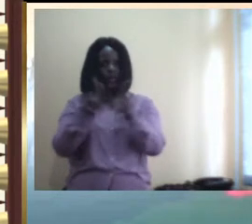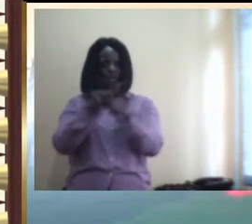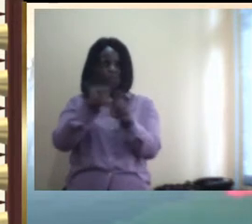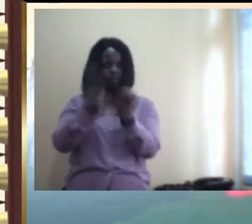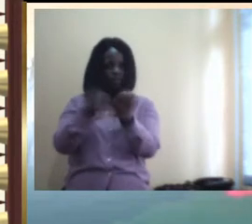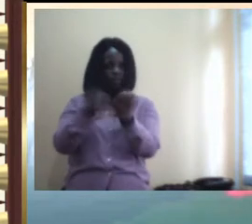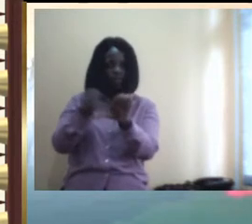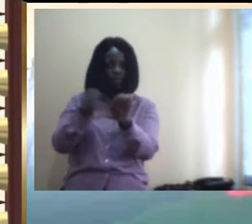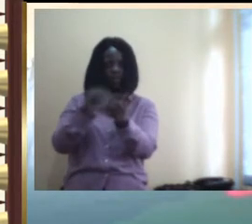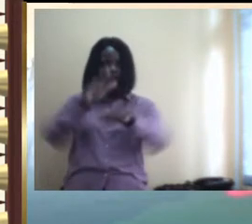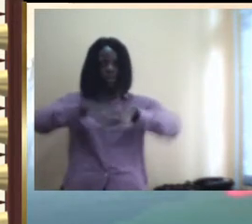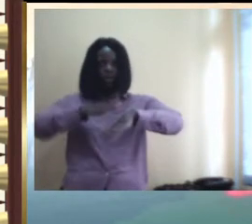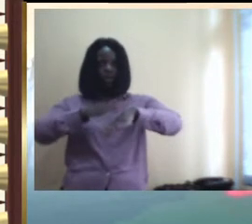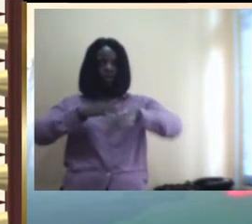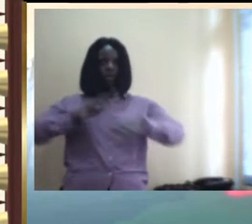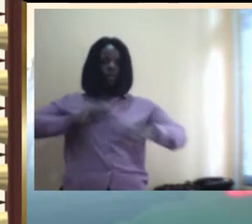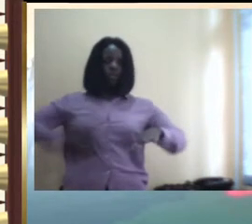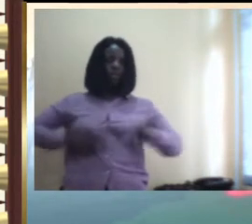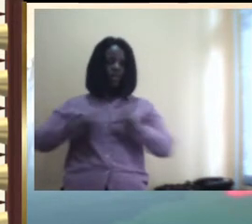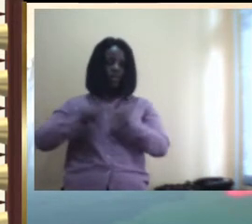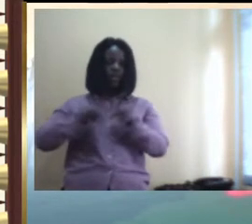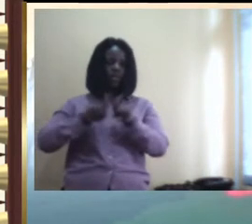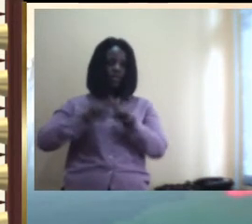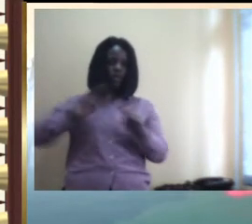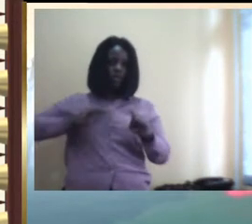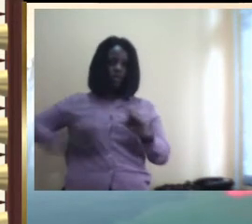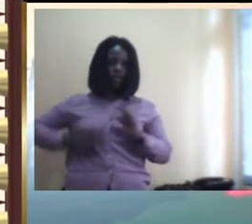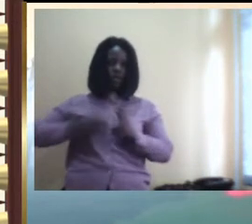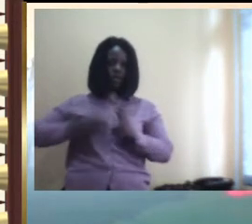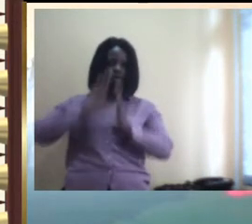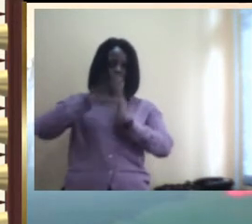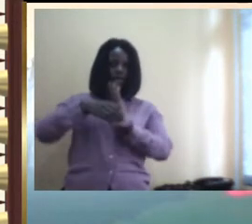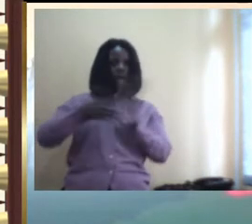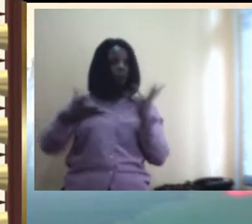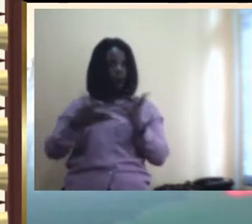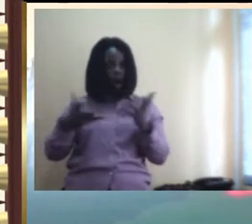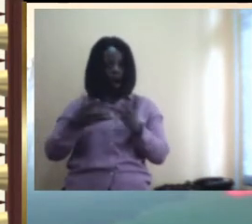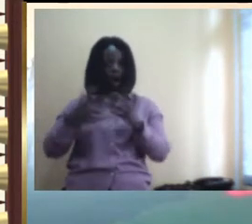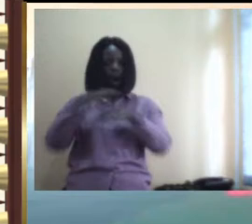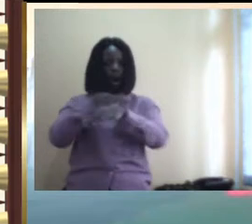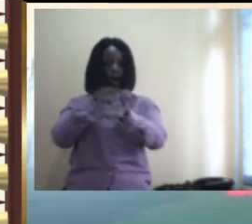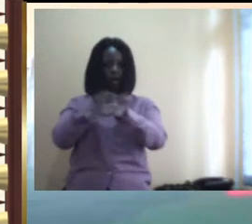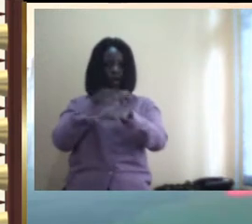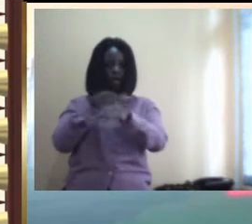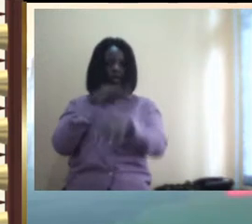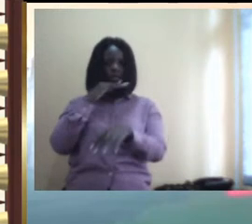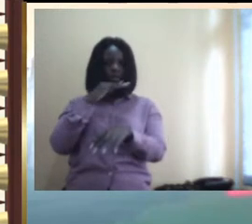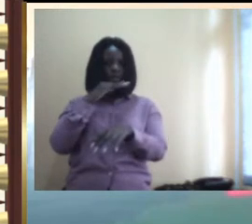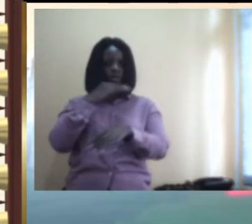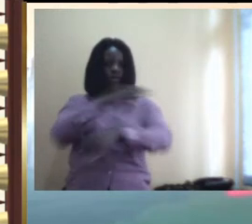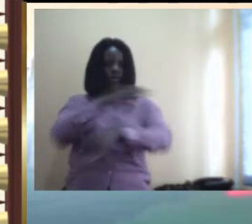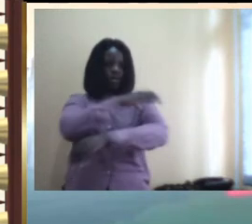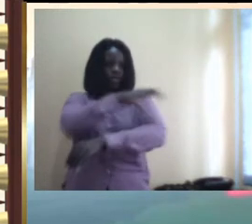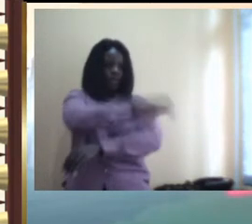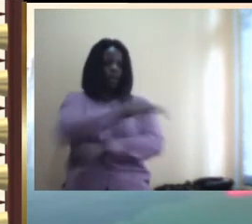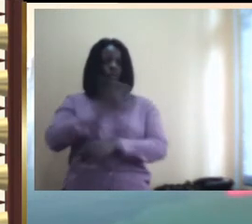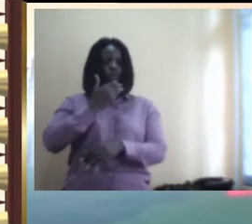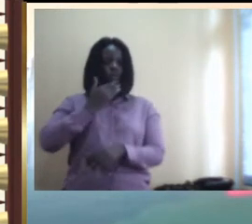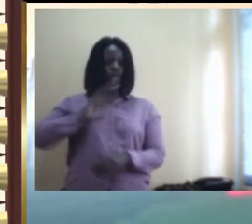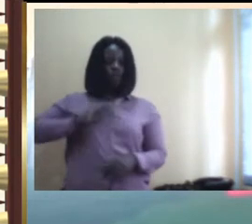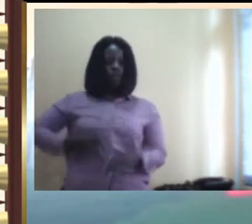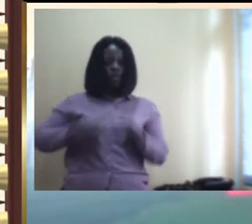of women and women with disability in agricultural sector, thus empowering women to own and